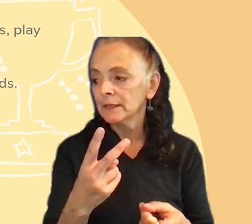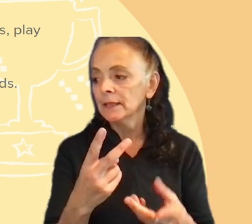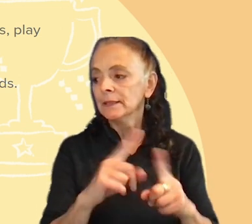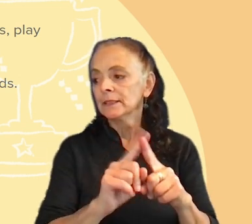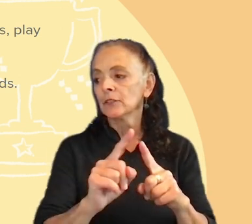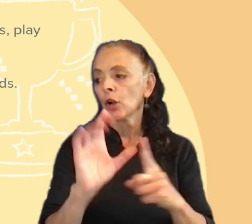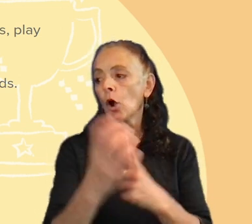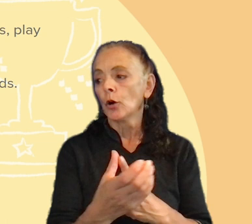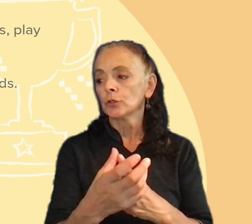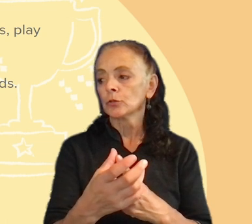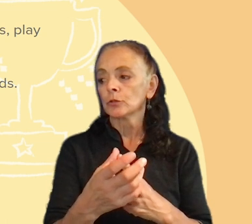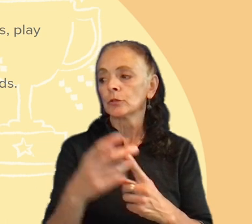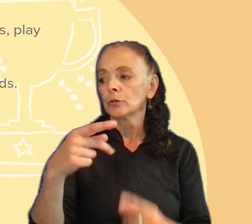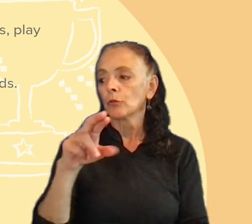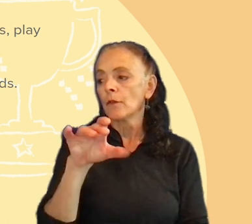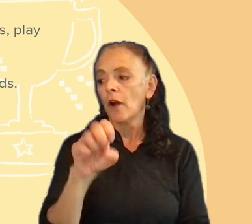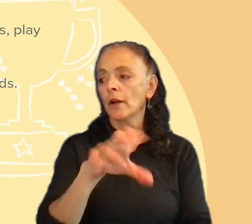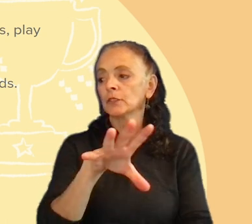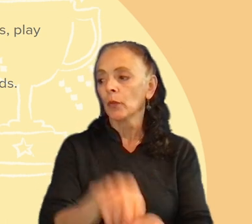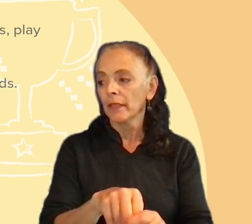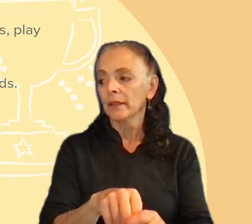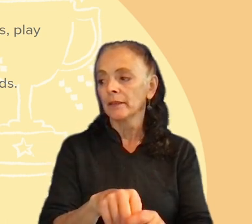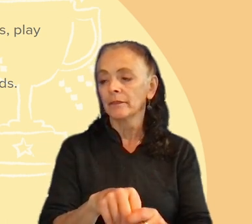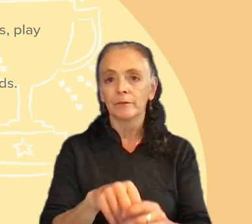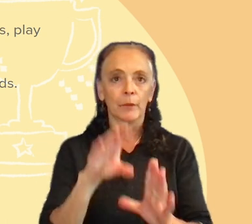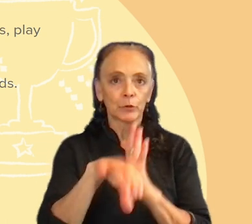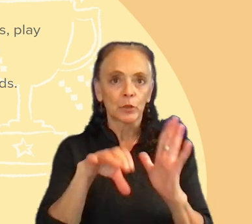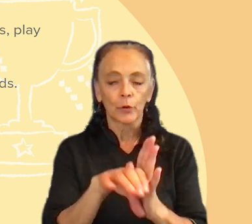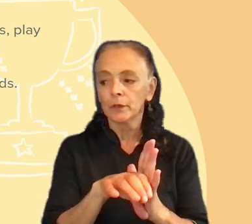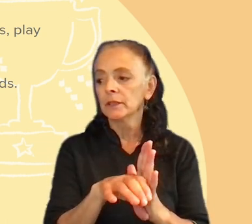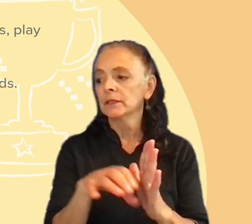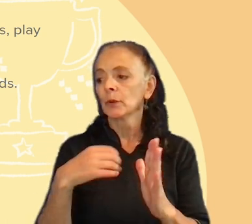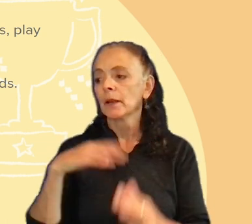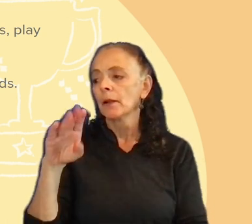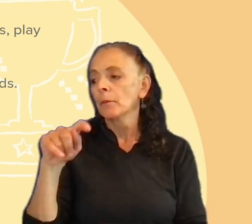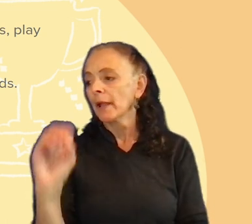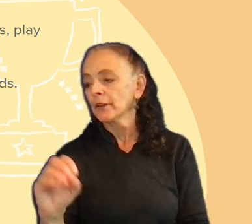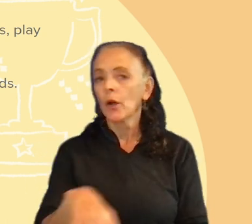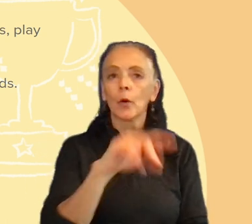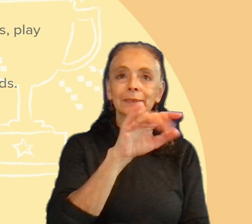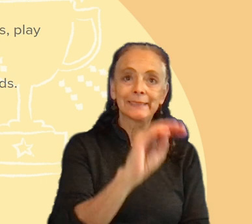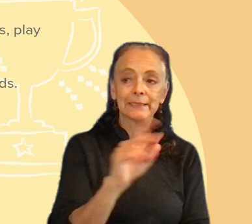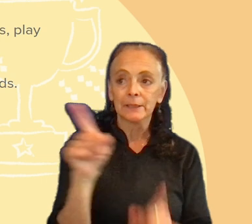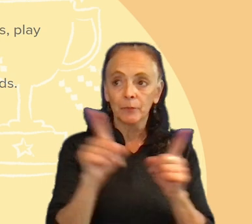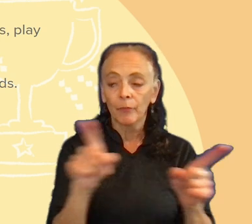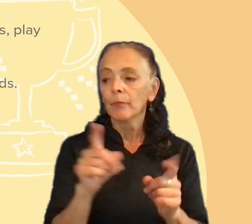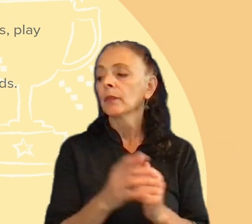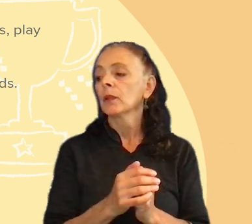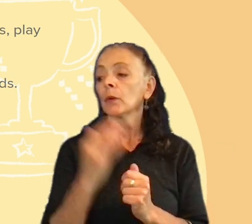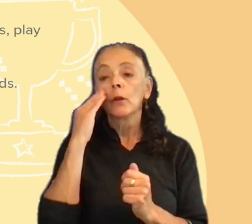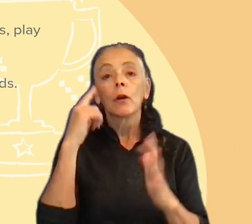personas so eventually we had bad battalion chin costa we know that for